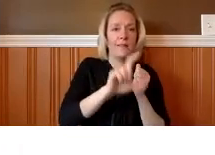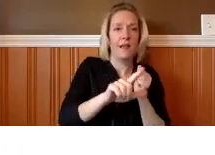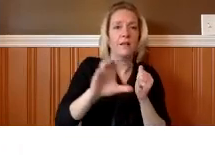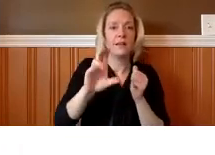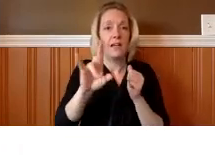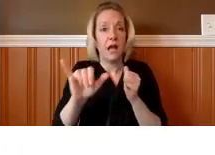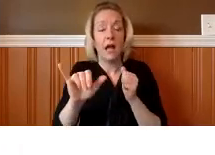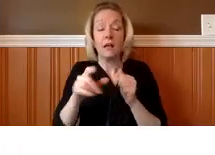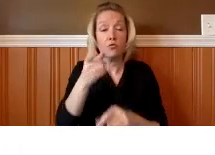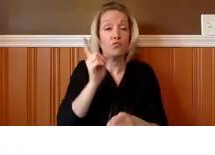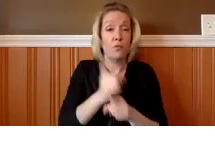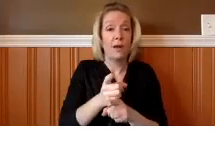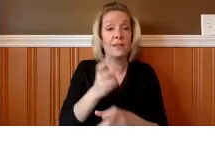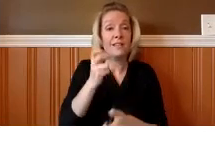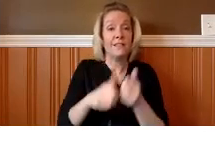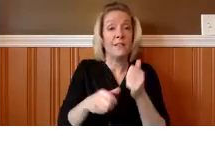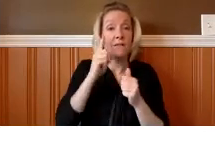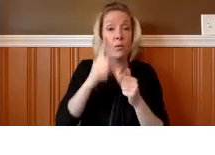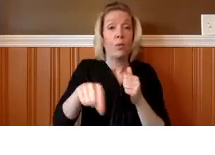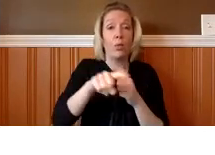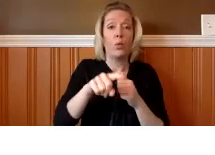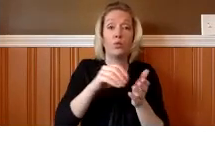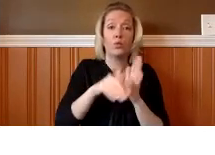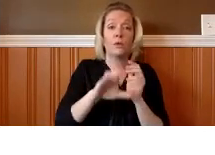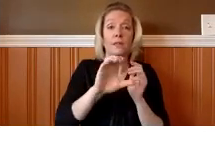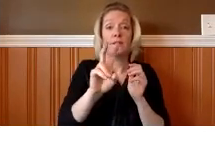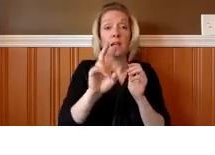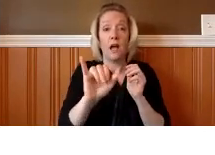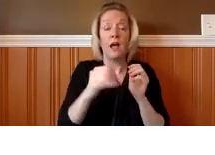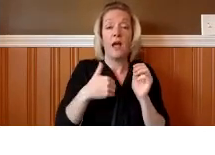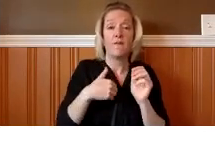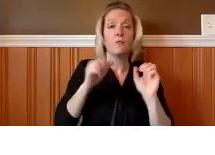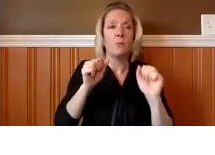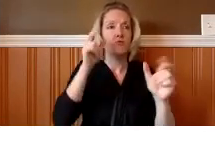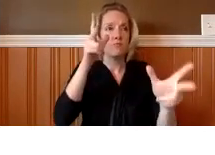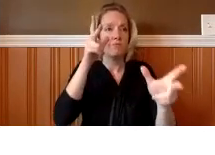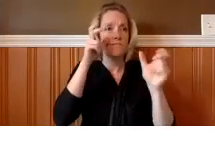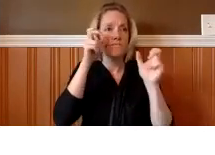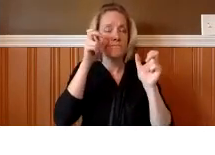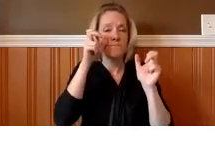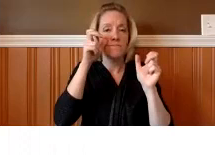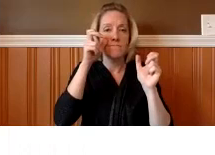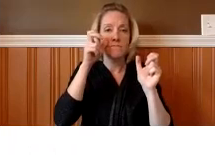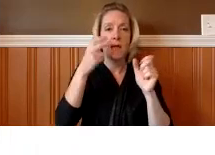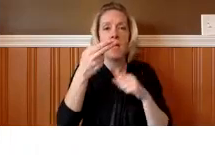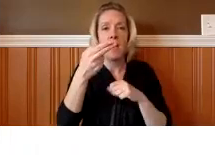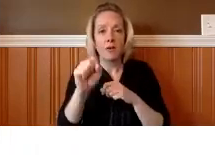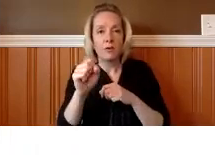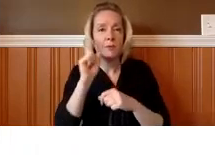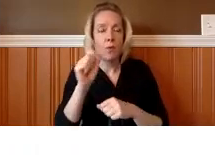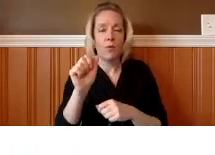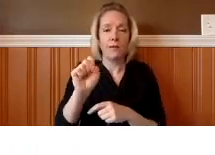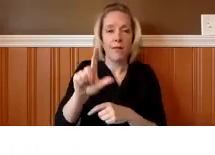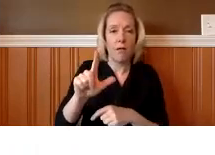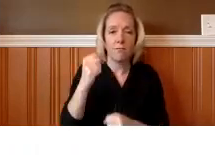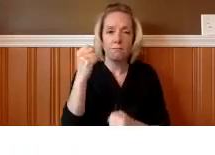absolutely correct. It is difficult for individuals with CVI to manage the complexity of hand shapes,